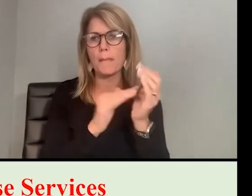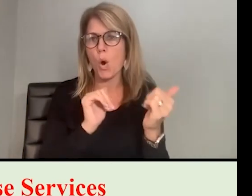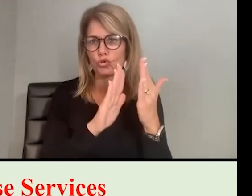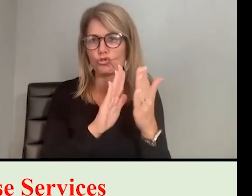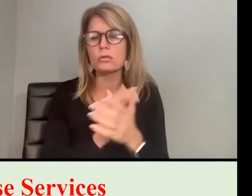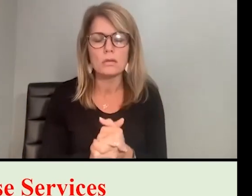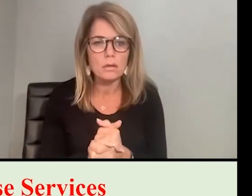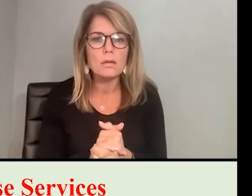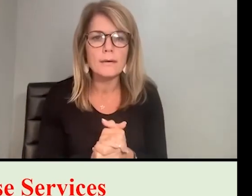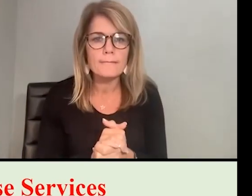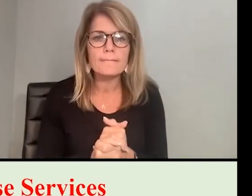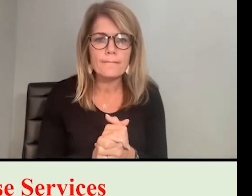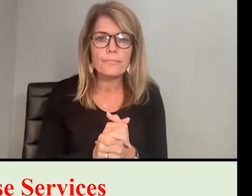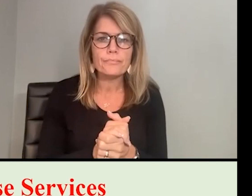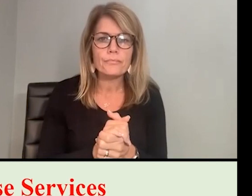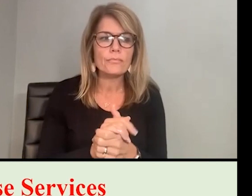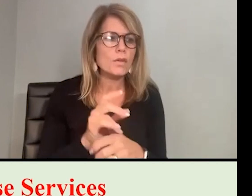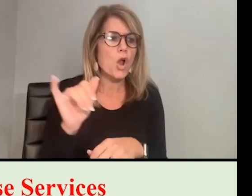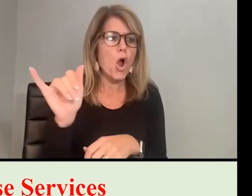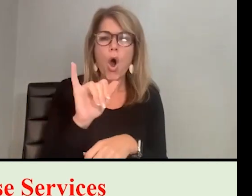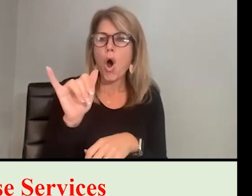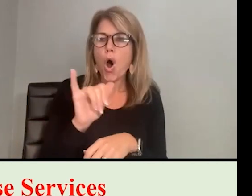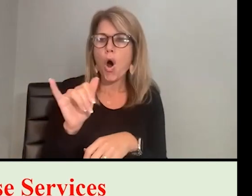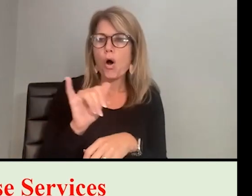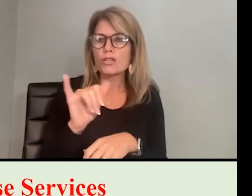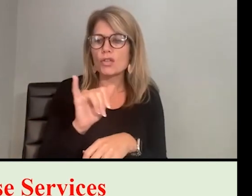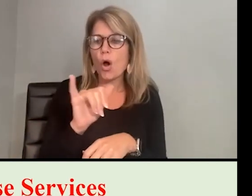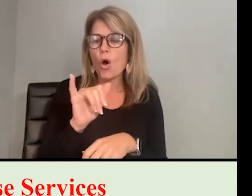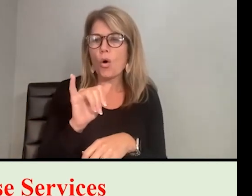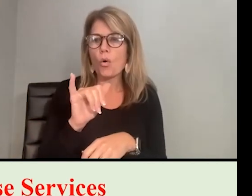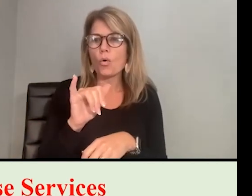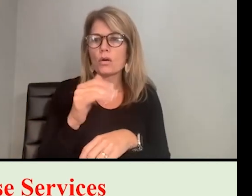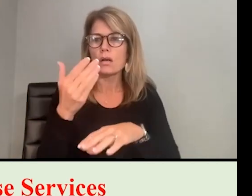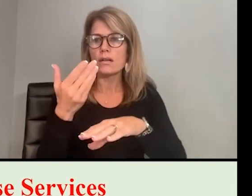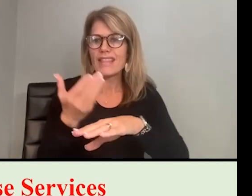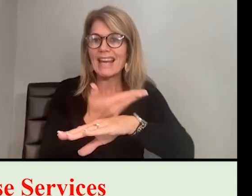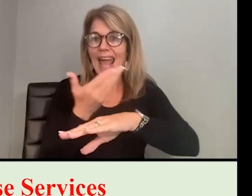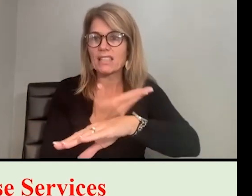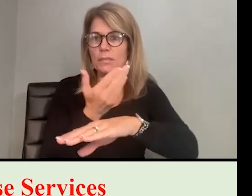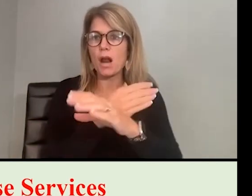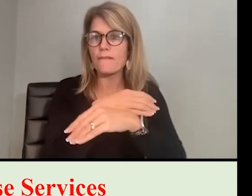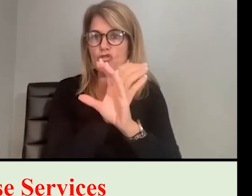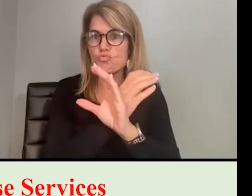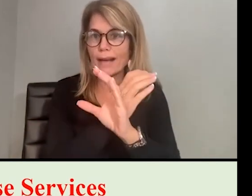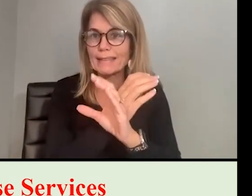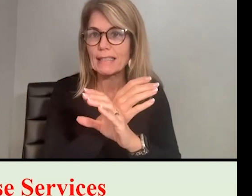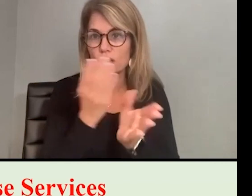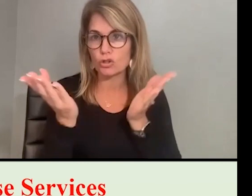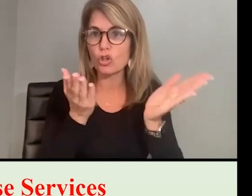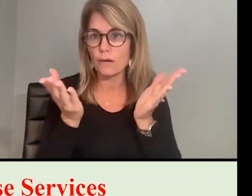at the enhancement of the crisis response services. because what this did